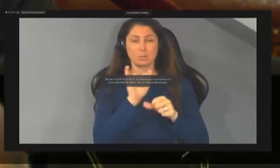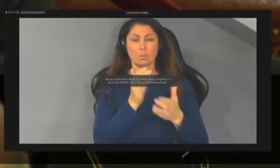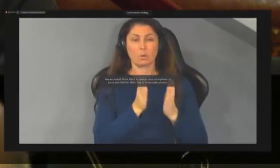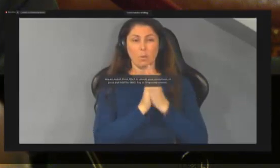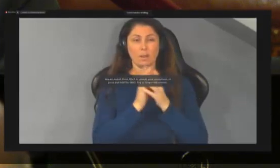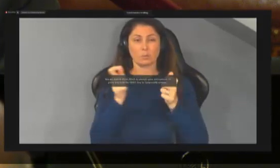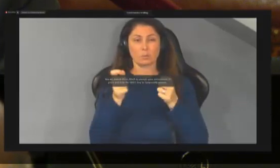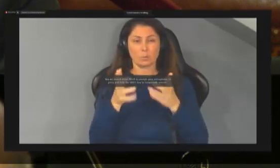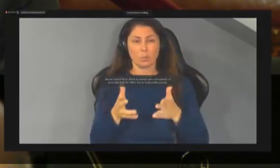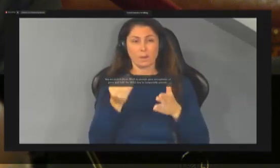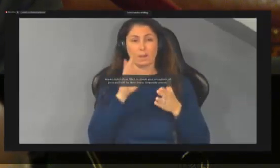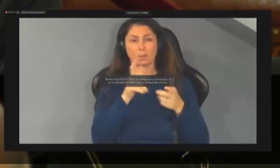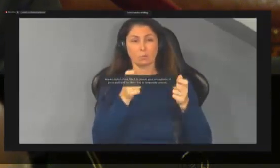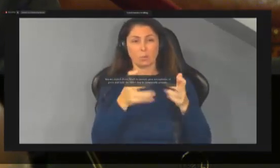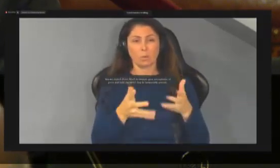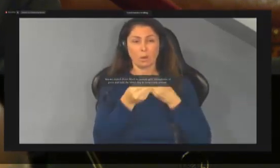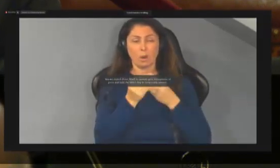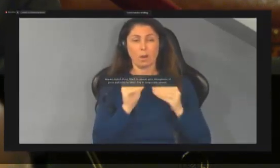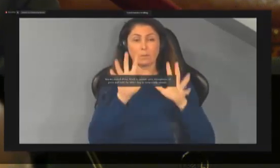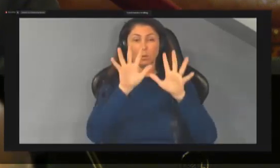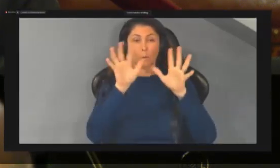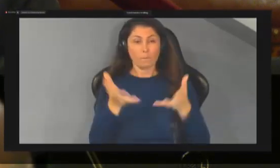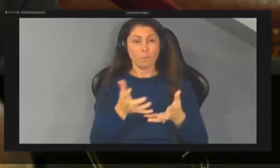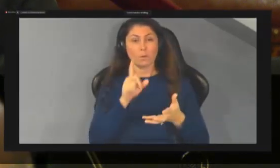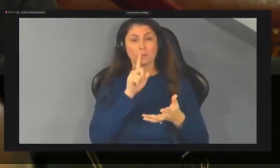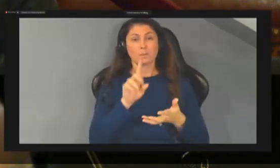in the controller's office. So overall, there is a